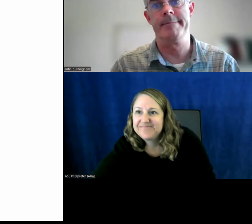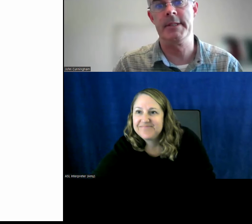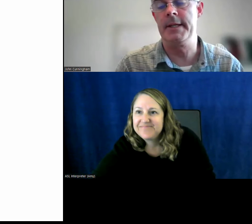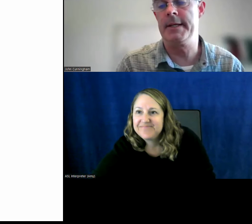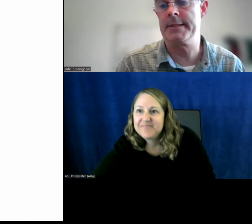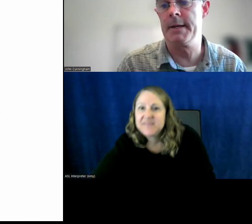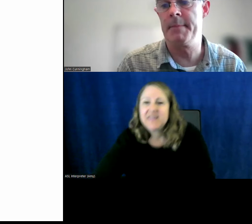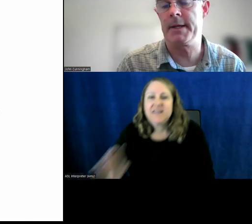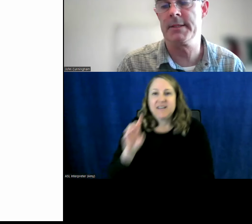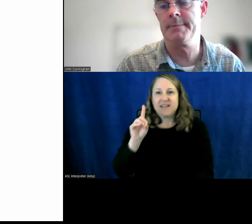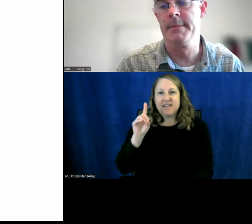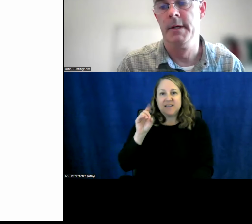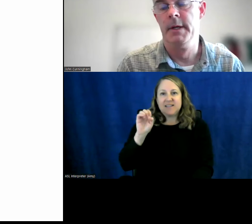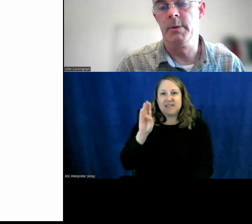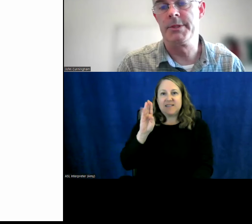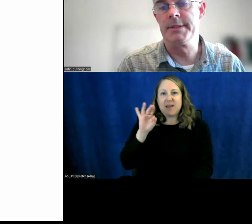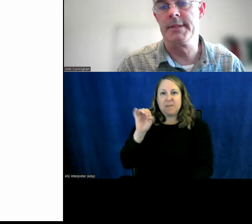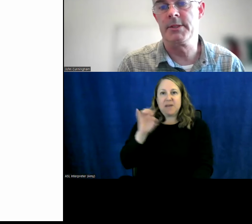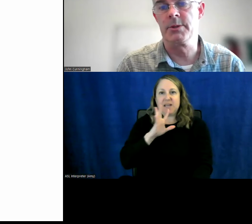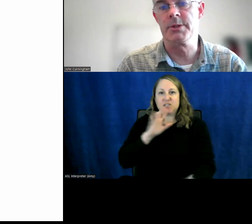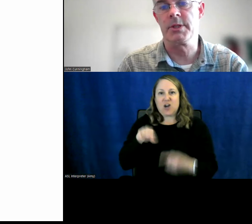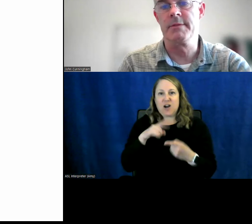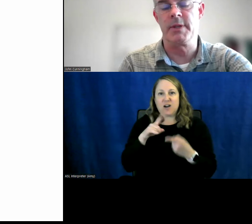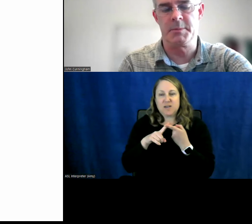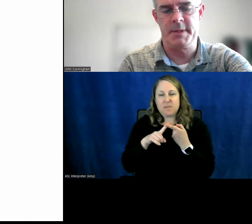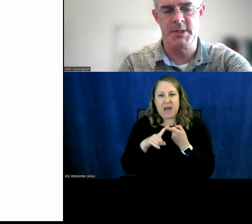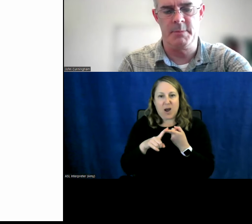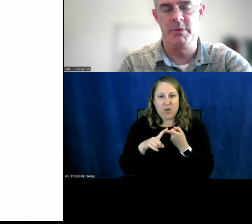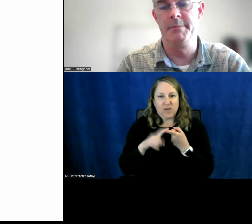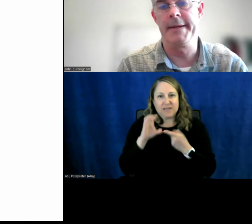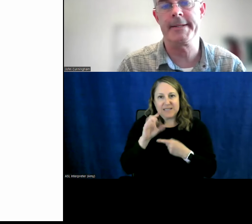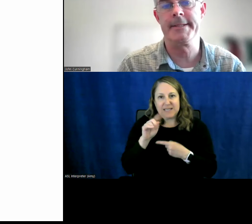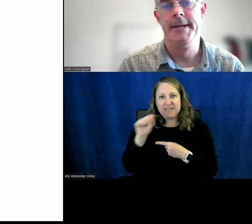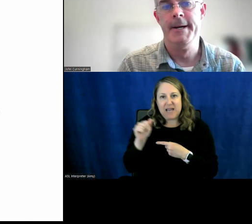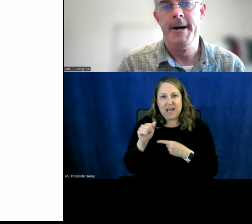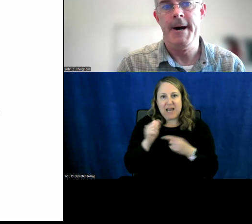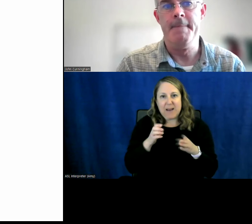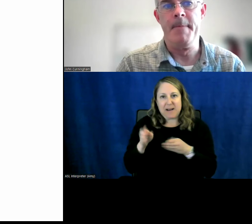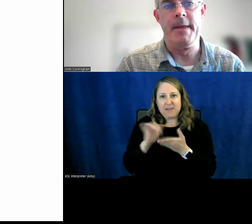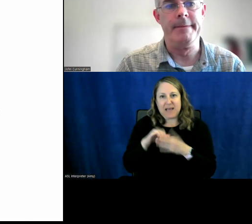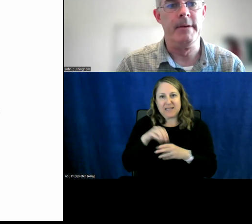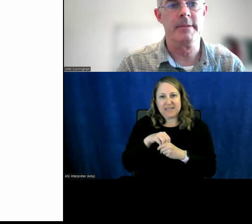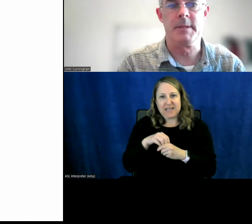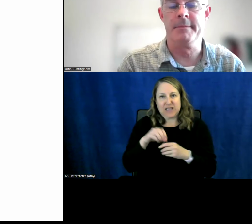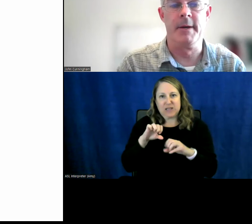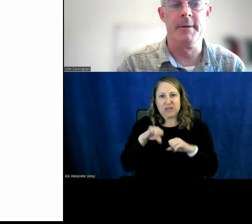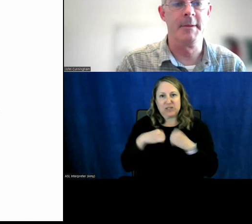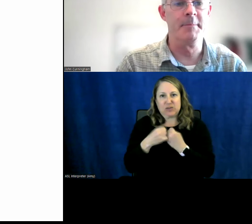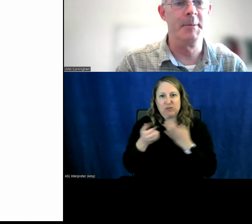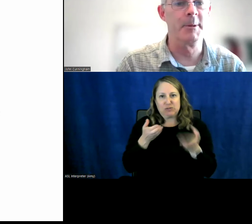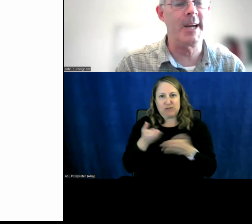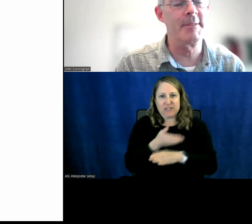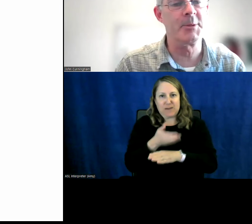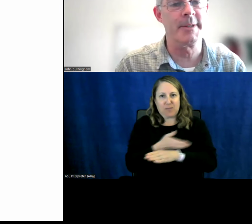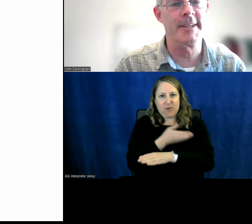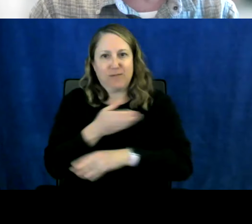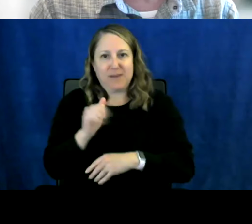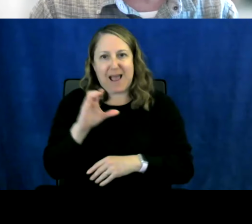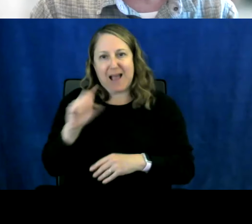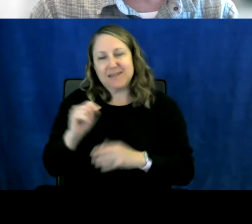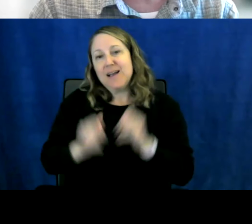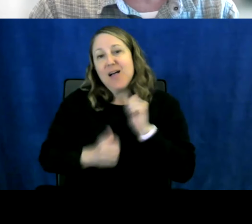the CTSA mechanism, which is in the Social Service Transportation Improvement Act. And some of the most obvious